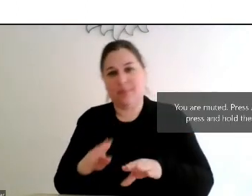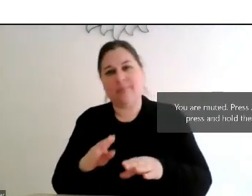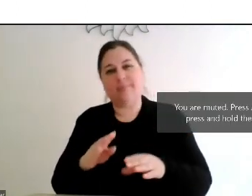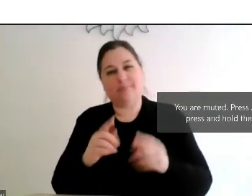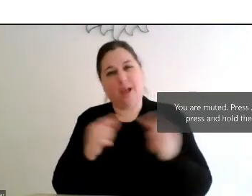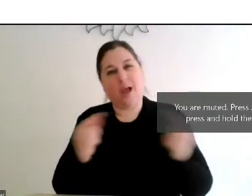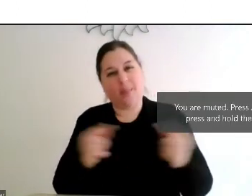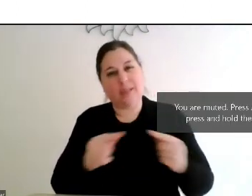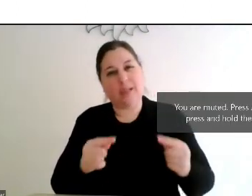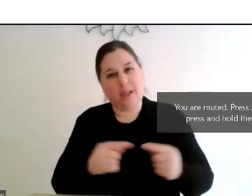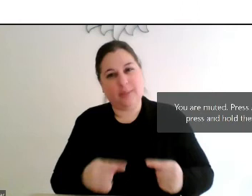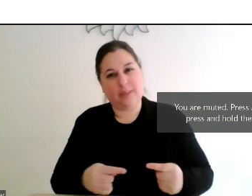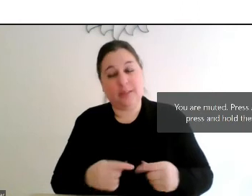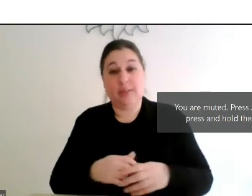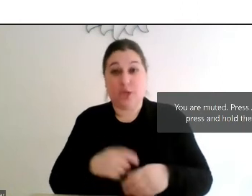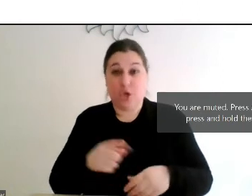multiplication.